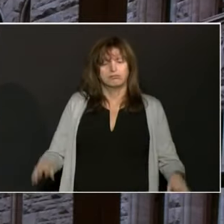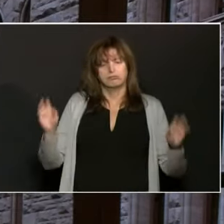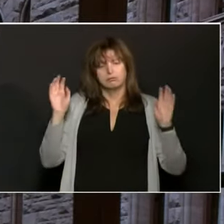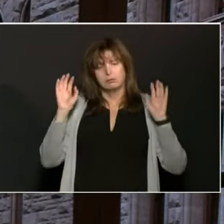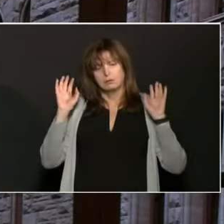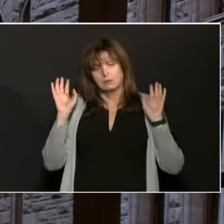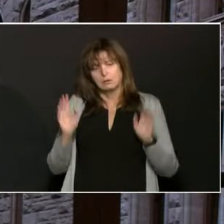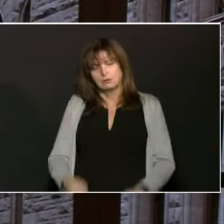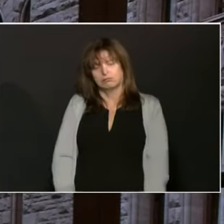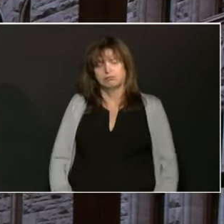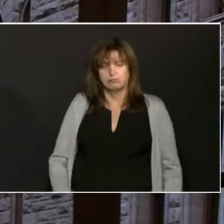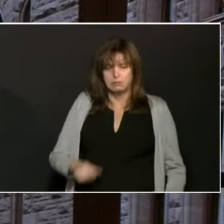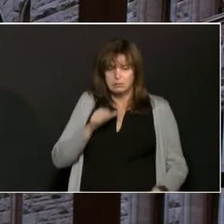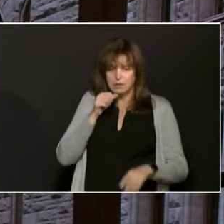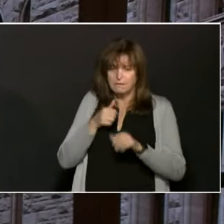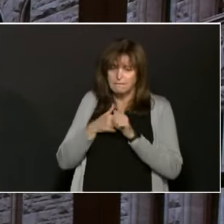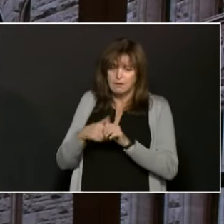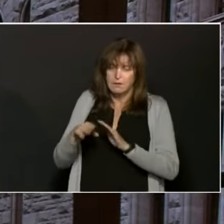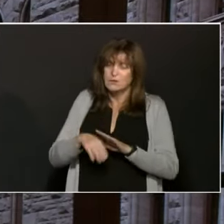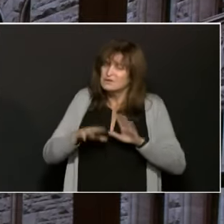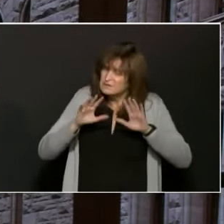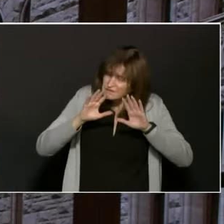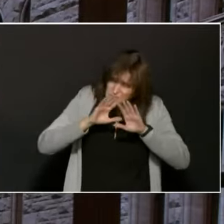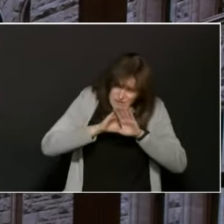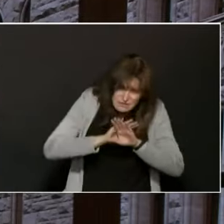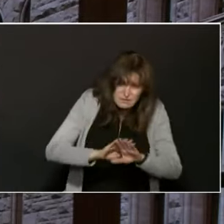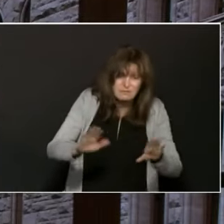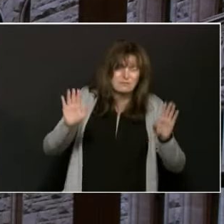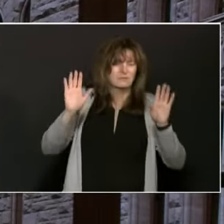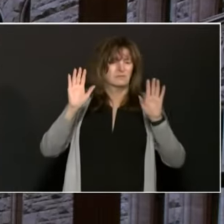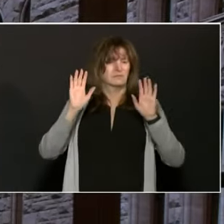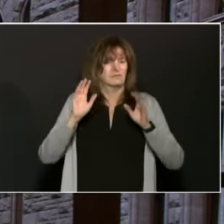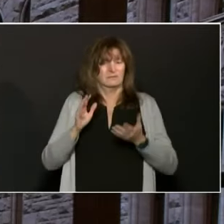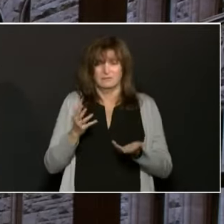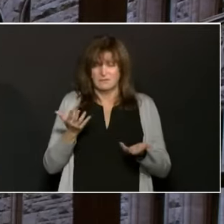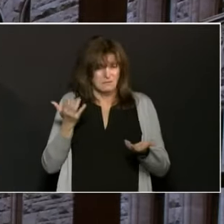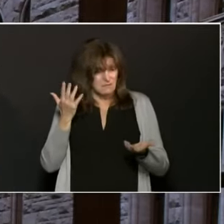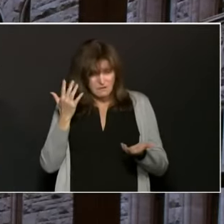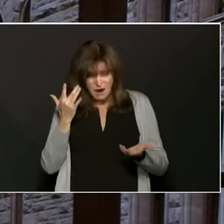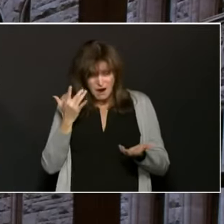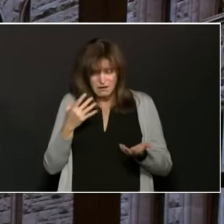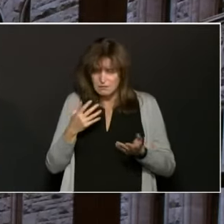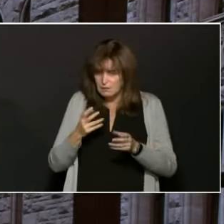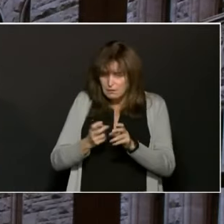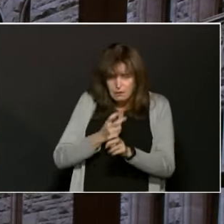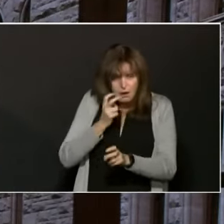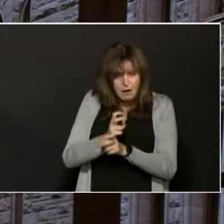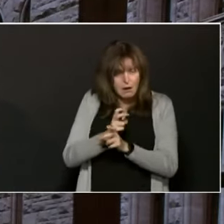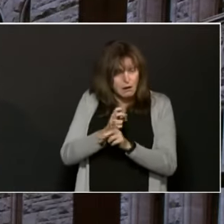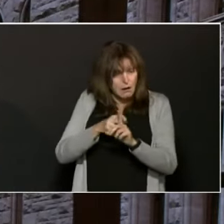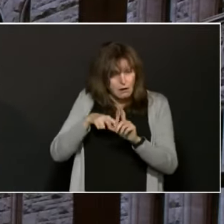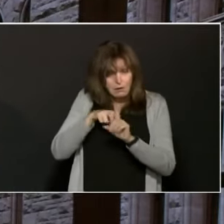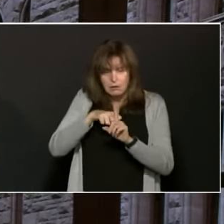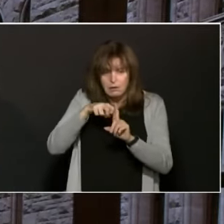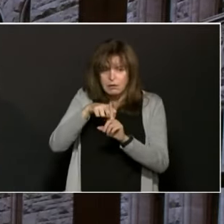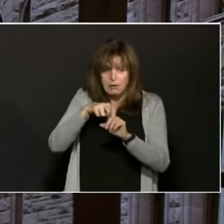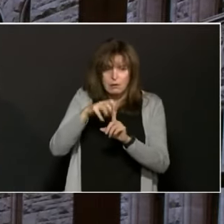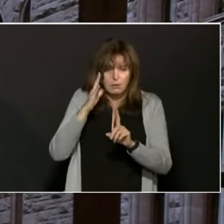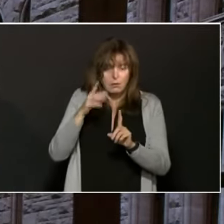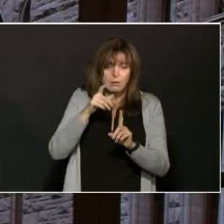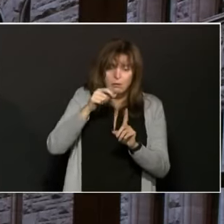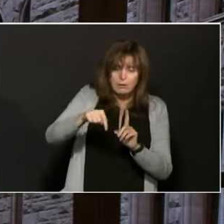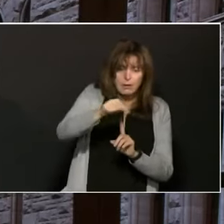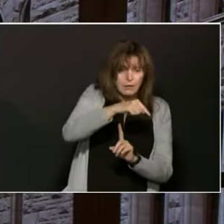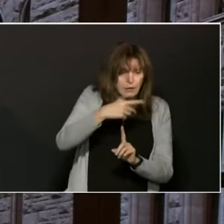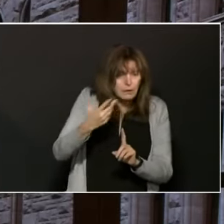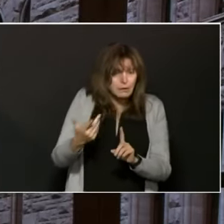that because that backs up to tracking it back. It moves into transmitting to family members. It moves into transmitting to kids going to school. It moves into transmitting